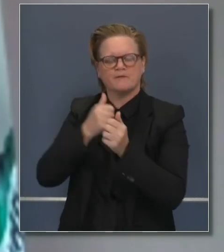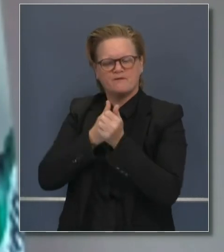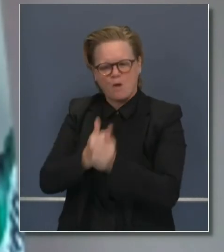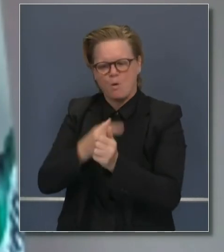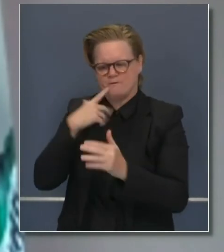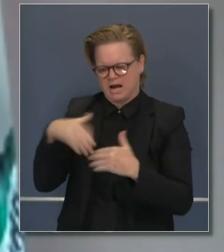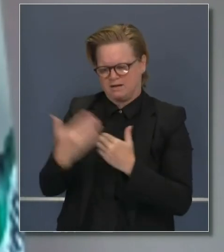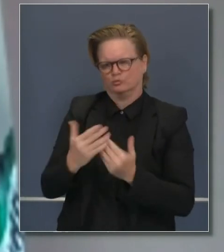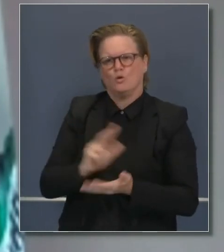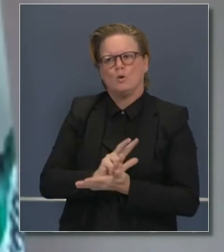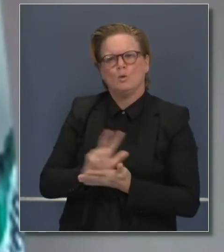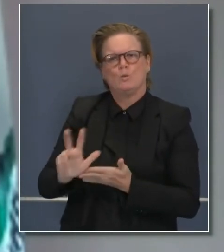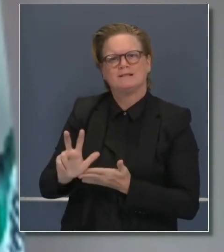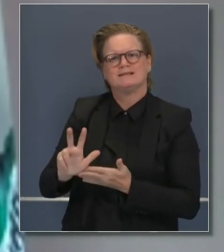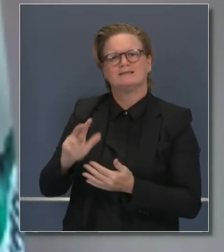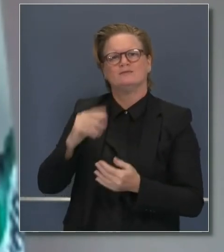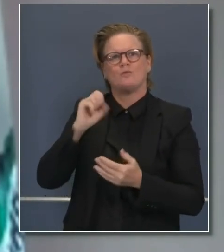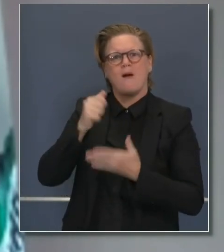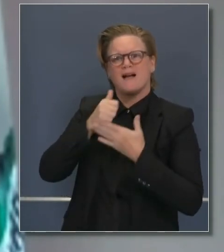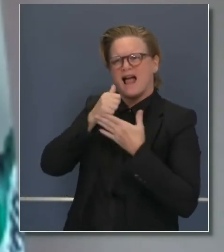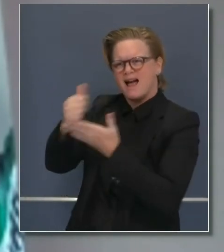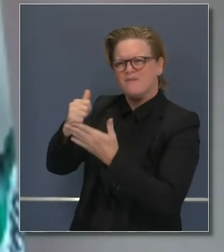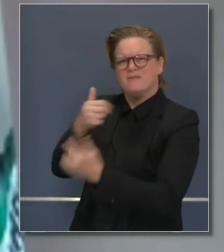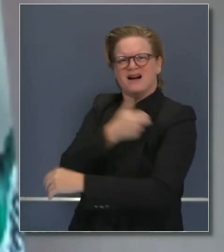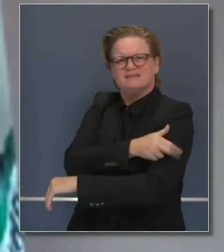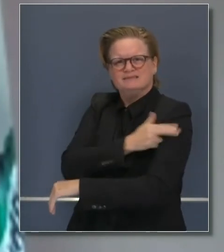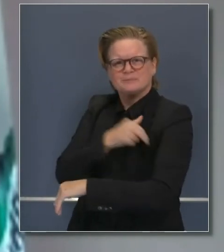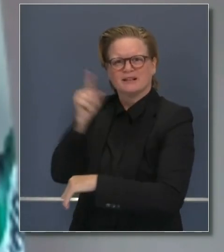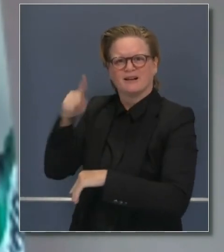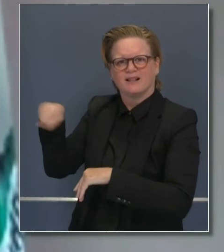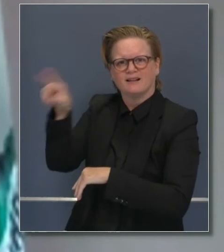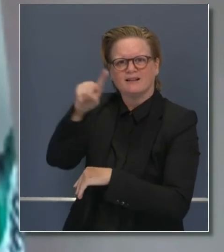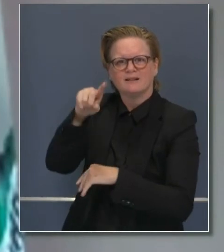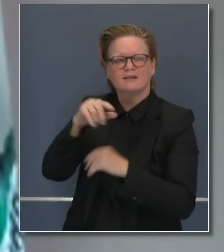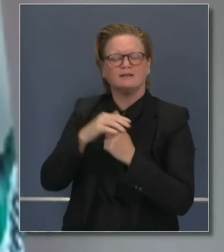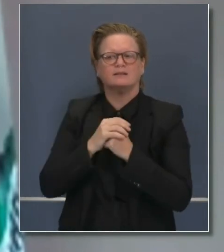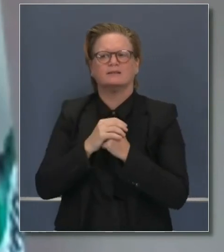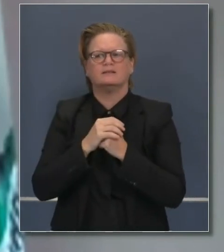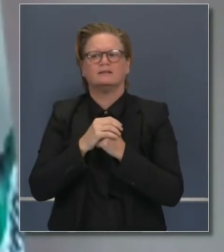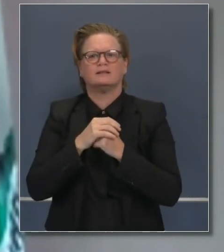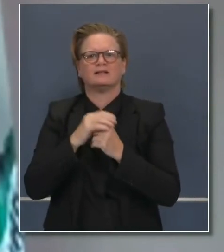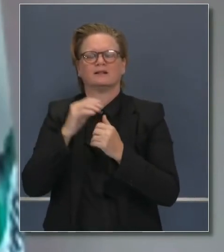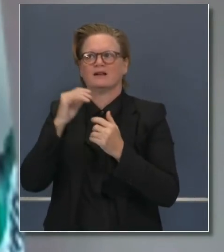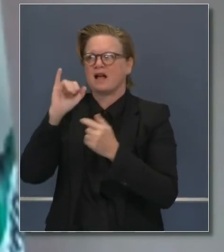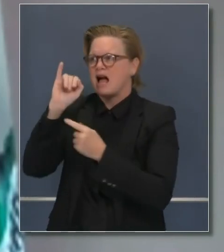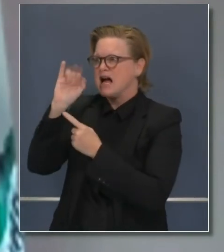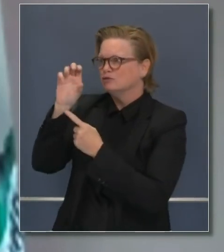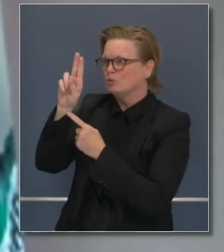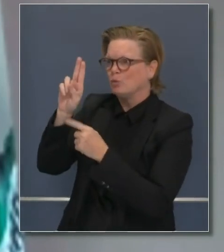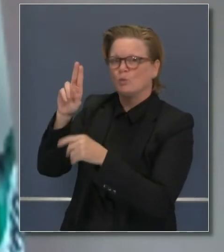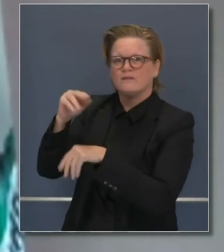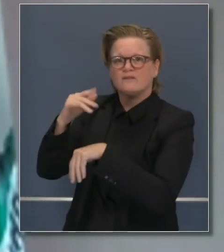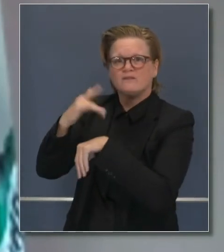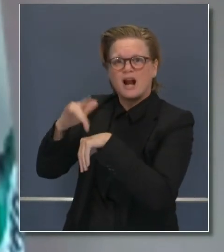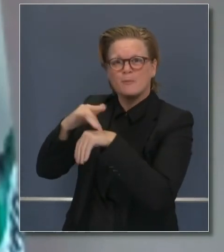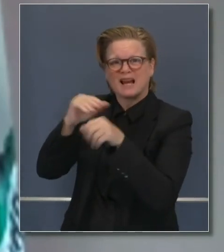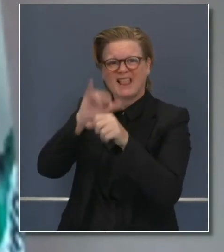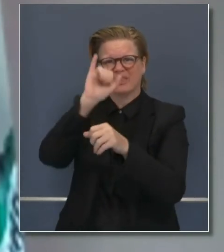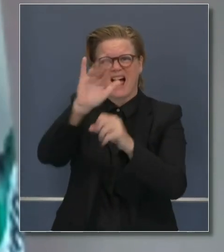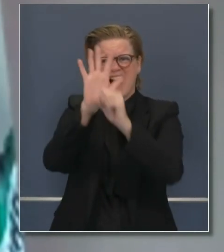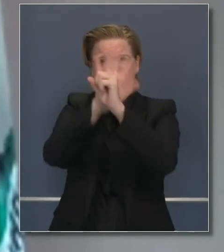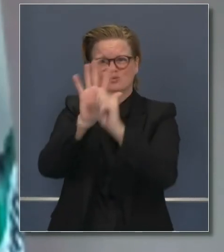having difficulty keeping available ICU beds open, that people will restrict their travel